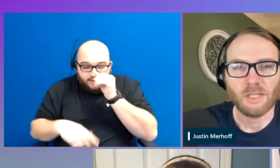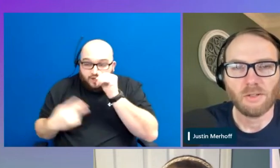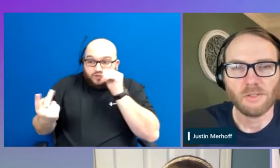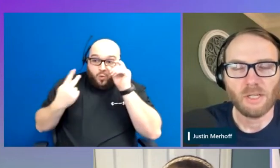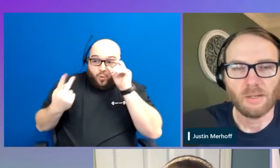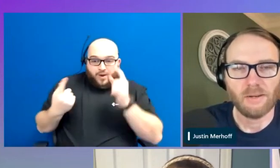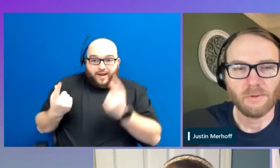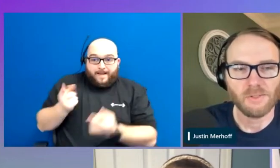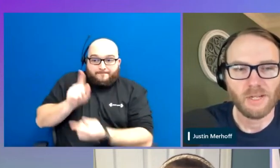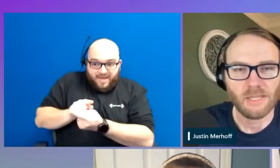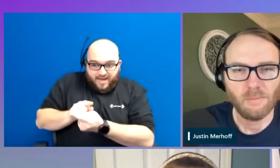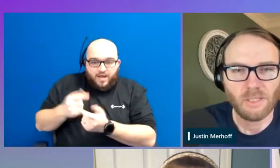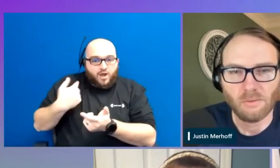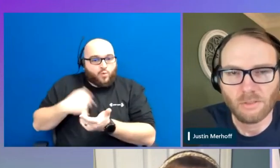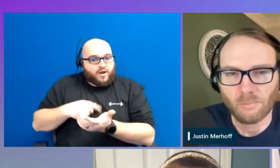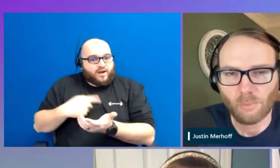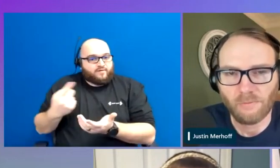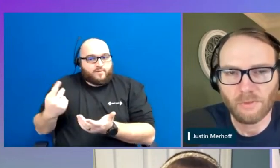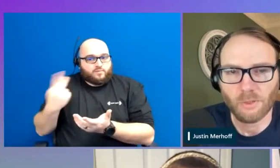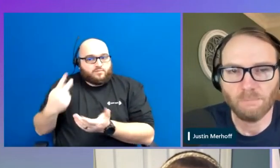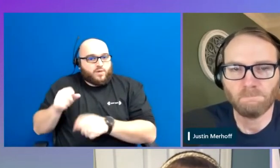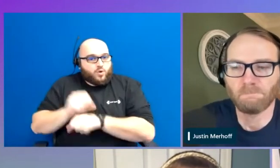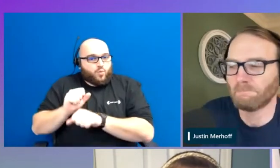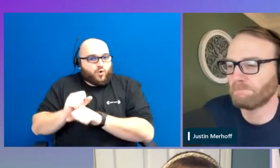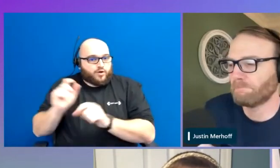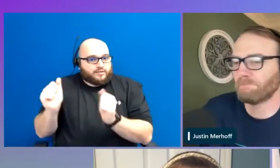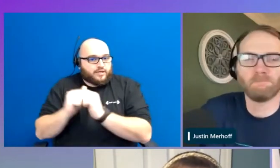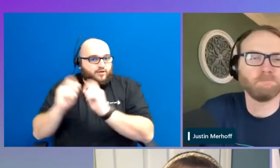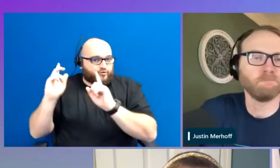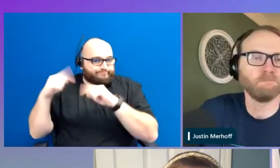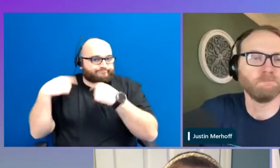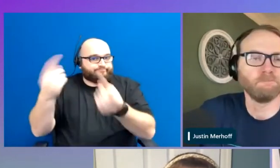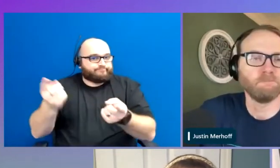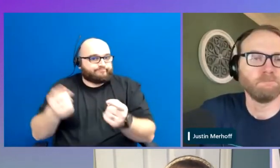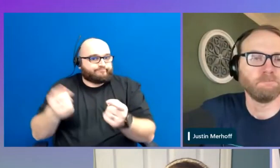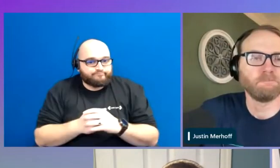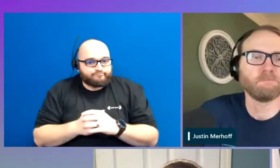working together ever since. Emily, just a brief intro.